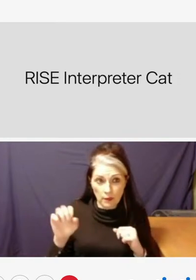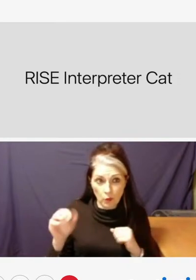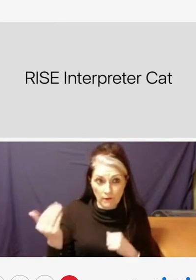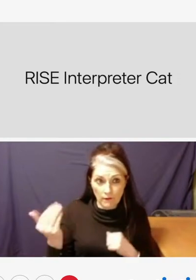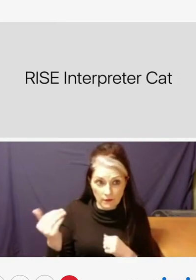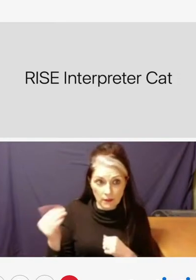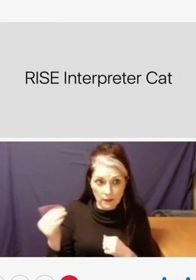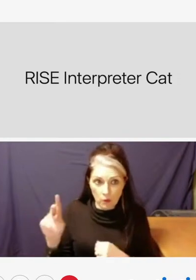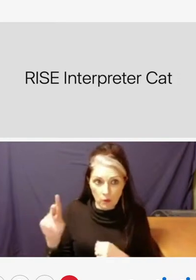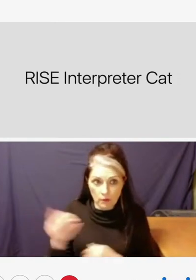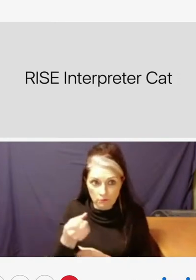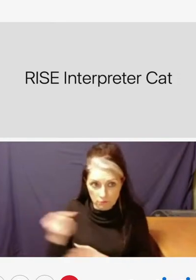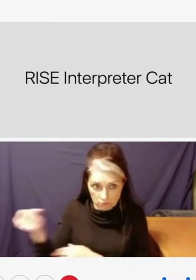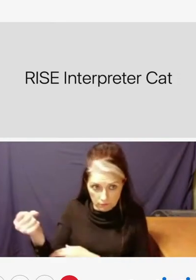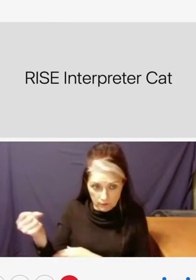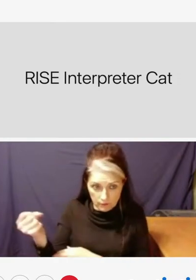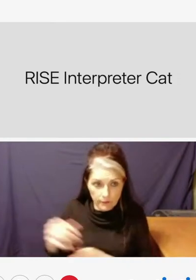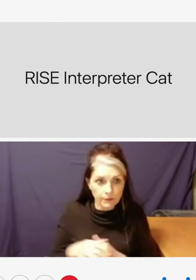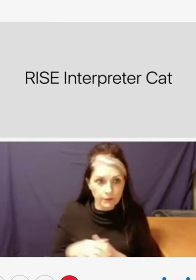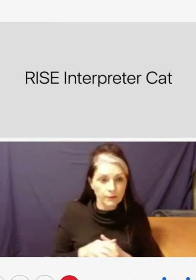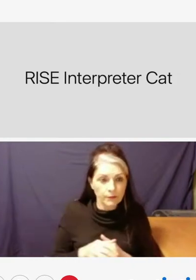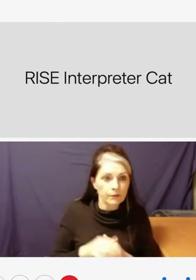okay okay